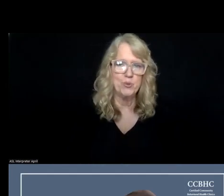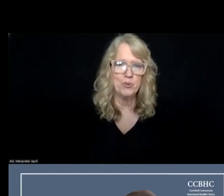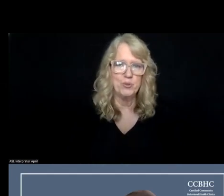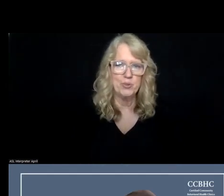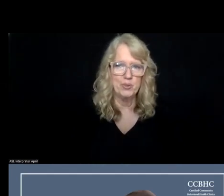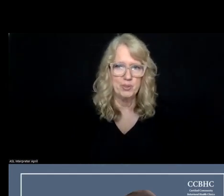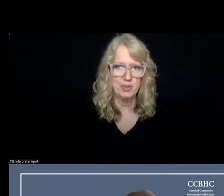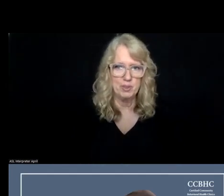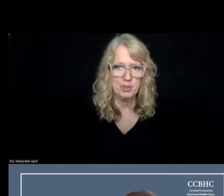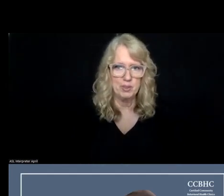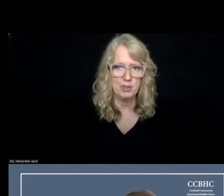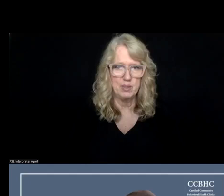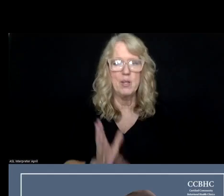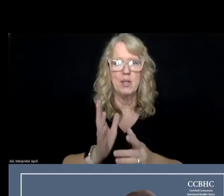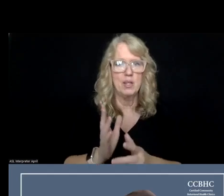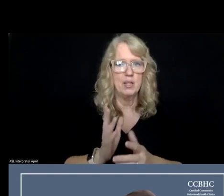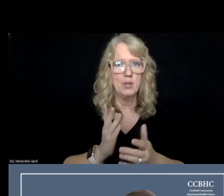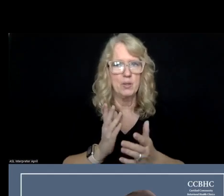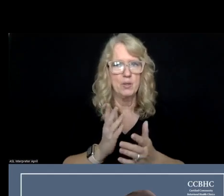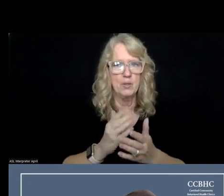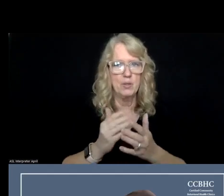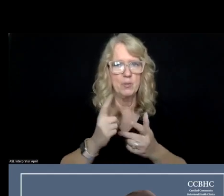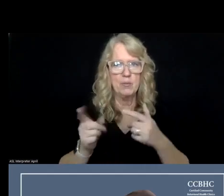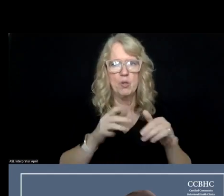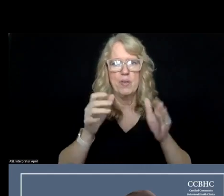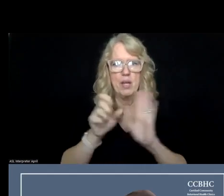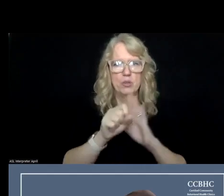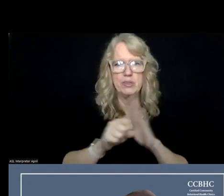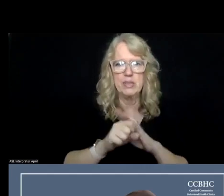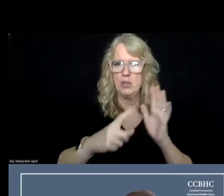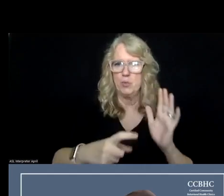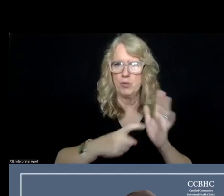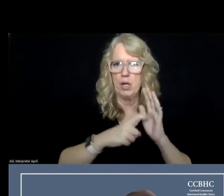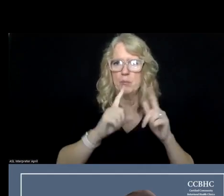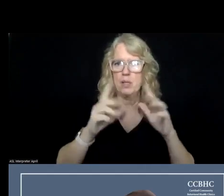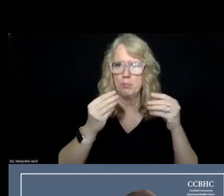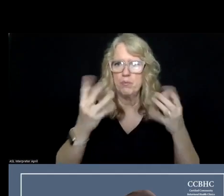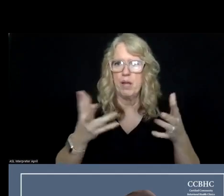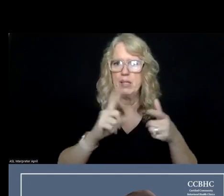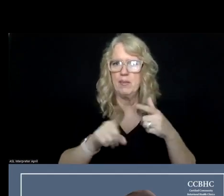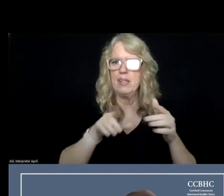meet, whatever their state requirements are for participation in Medicaid in terms of providing services.